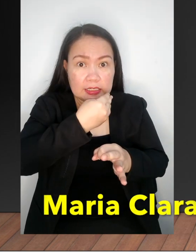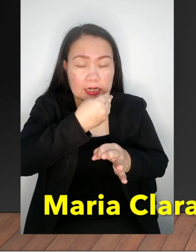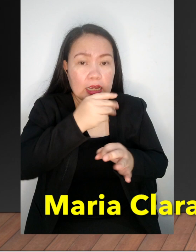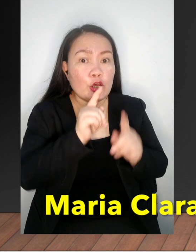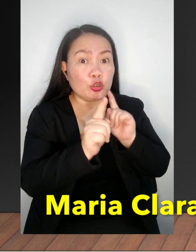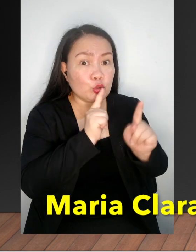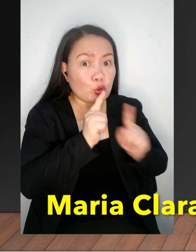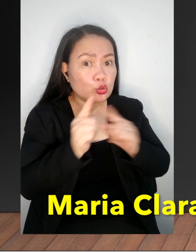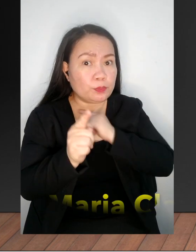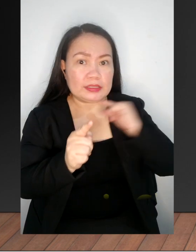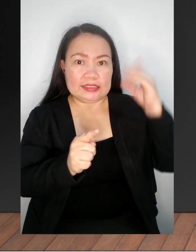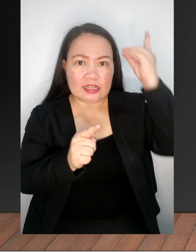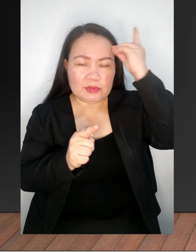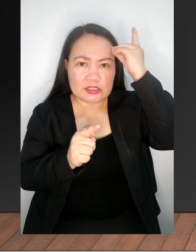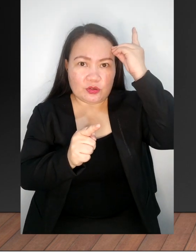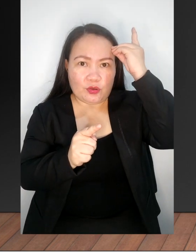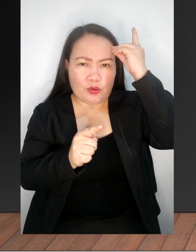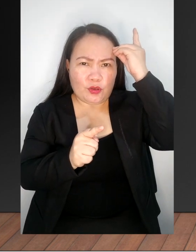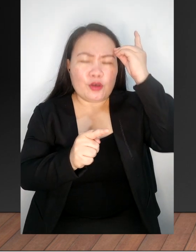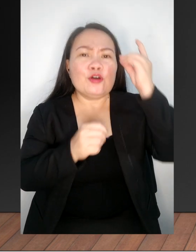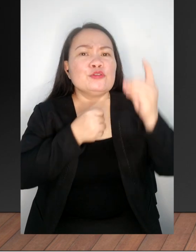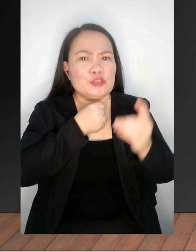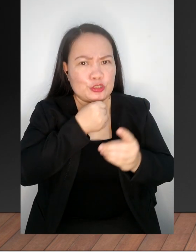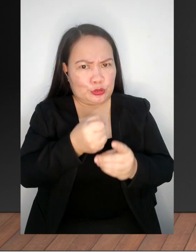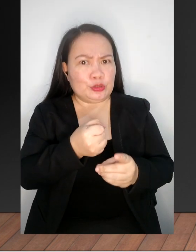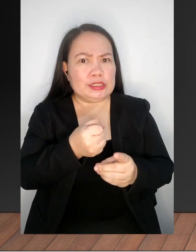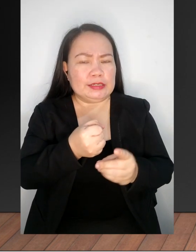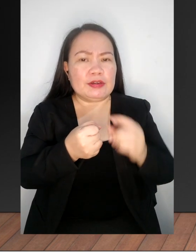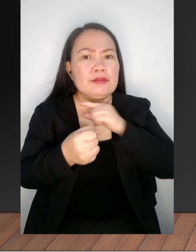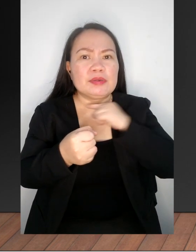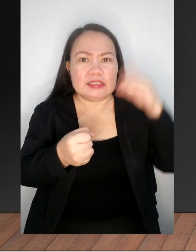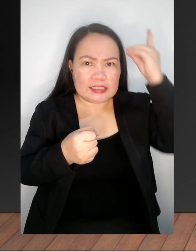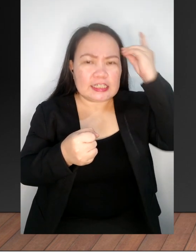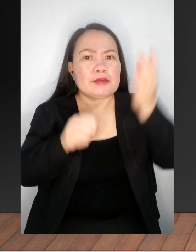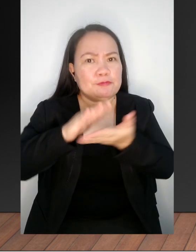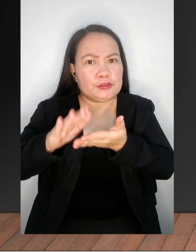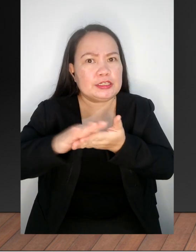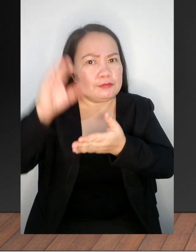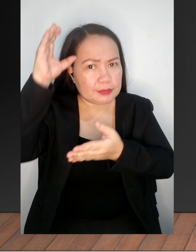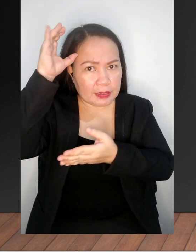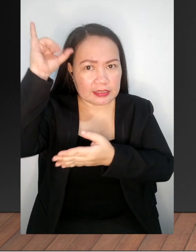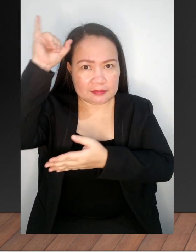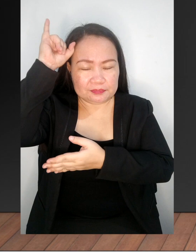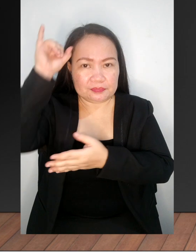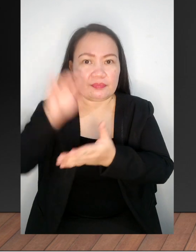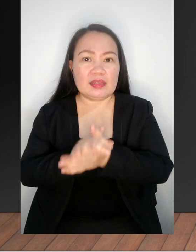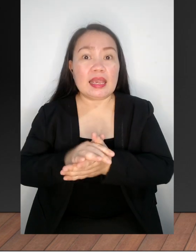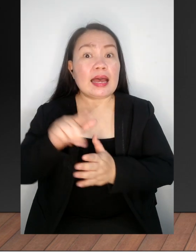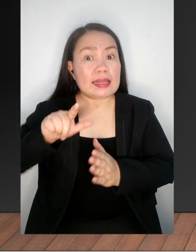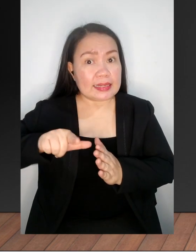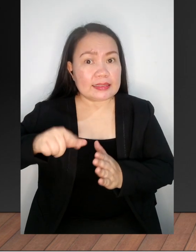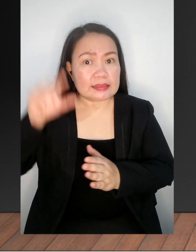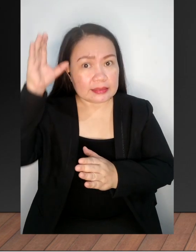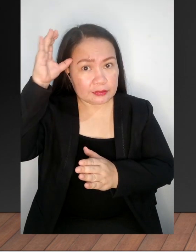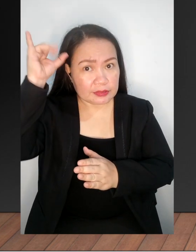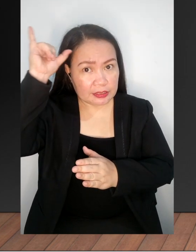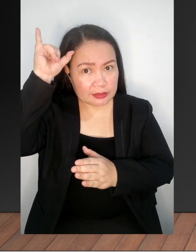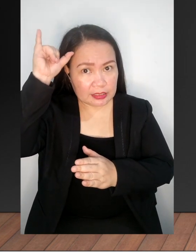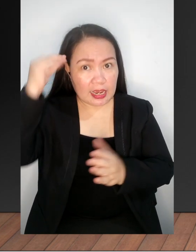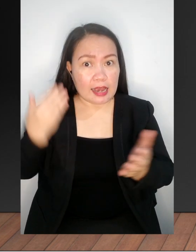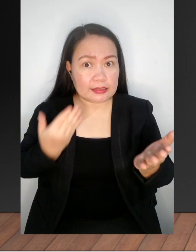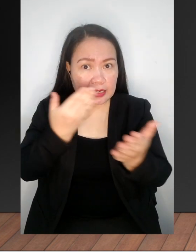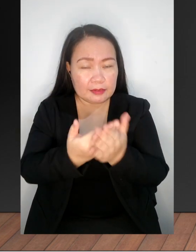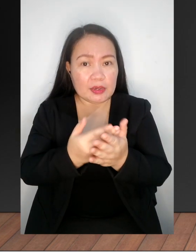talked to Padre Damaso, Ibarra will surely be forgiven. Later, Ibarra